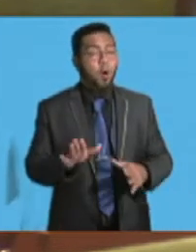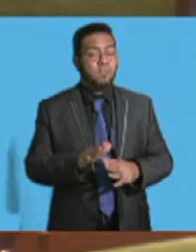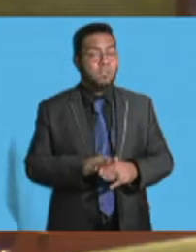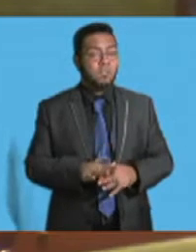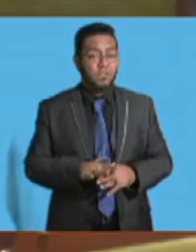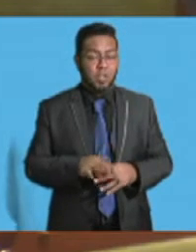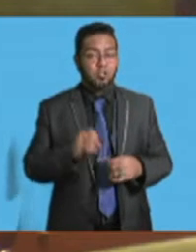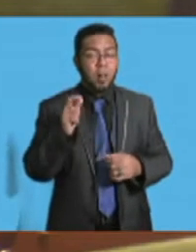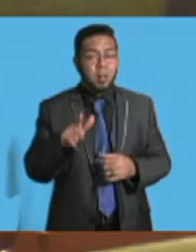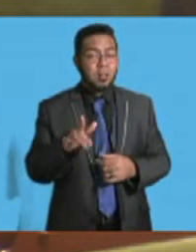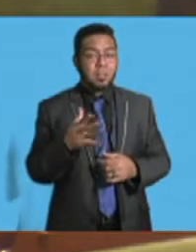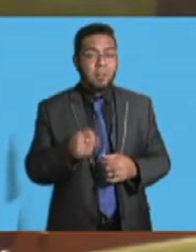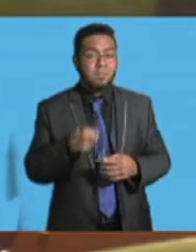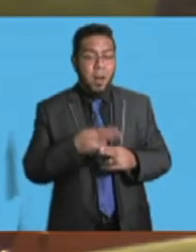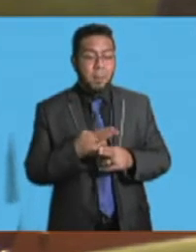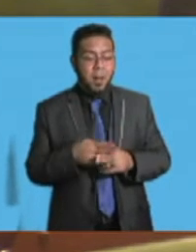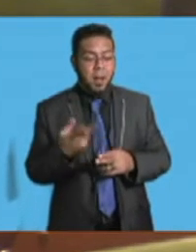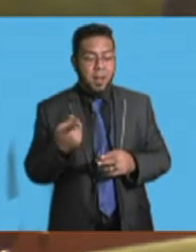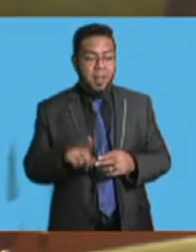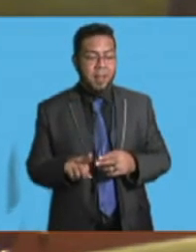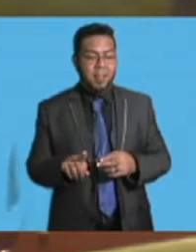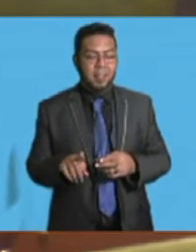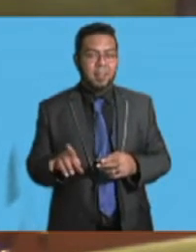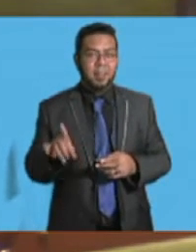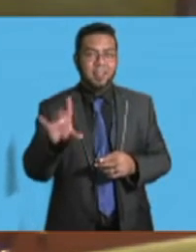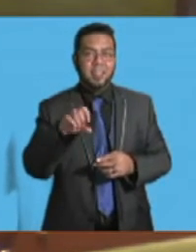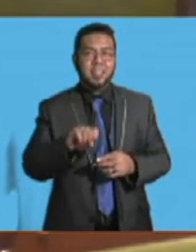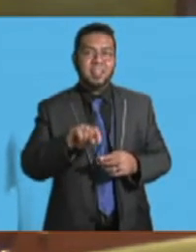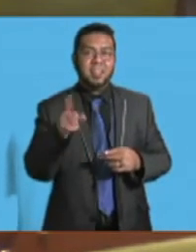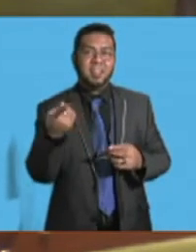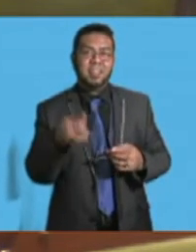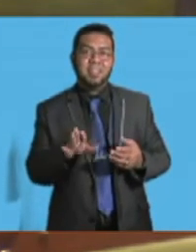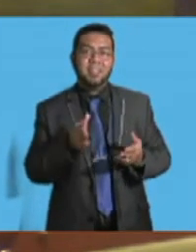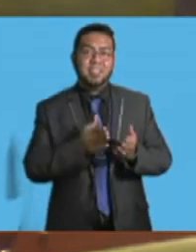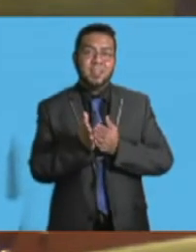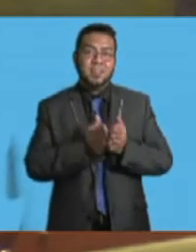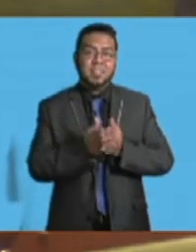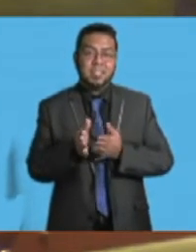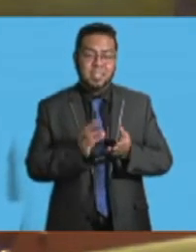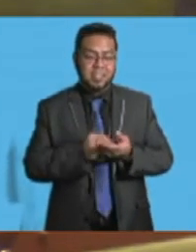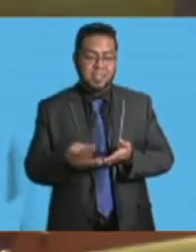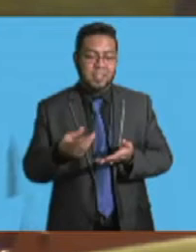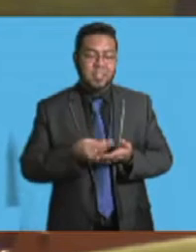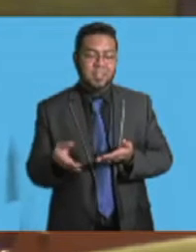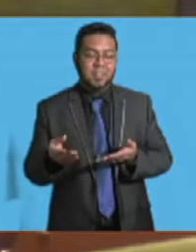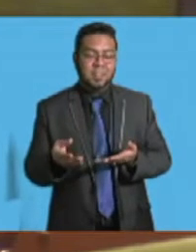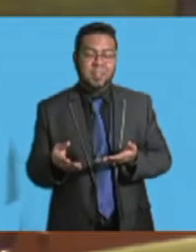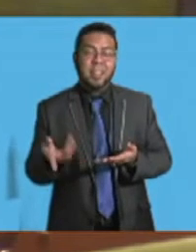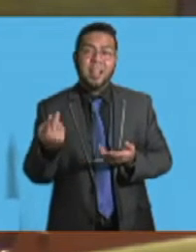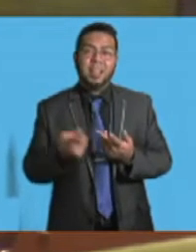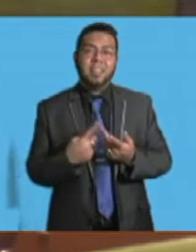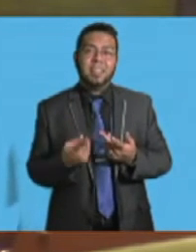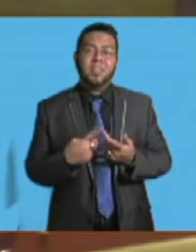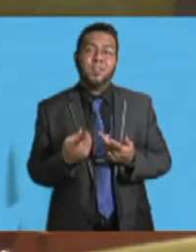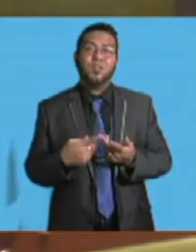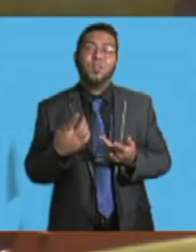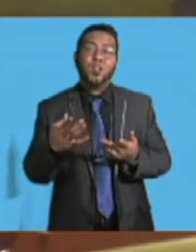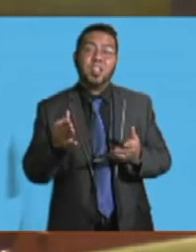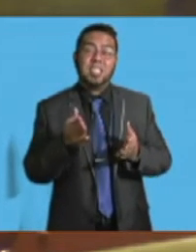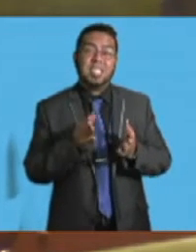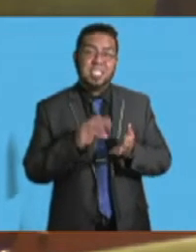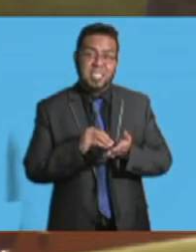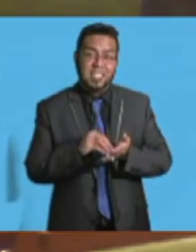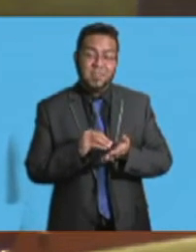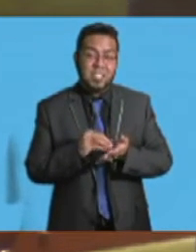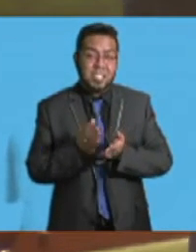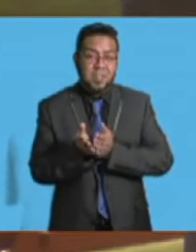private sector. It will also lead to a general improvement in service delivery, taking into consideration the impacts of the current civil service reform.